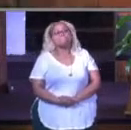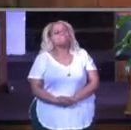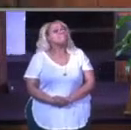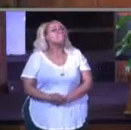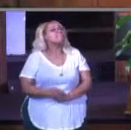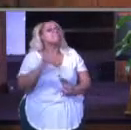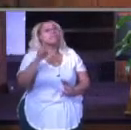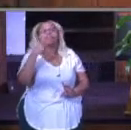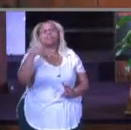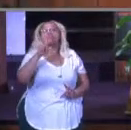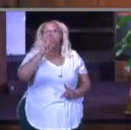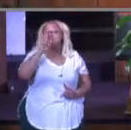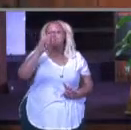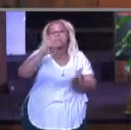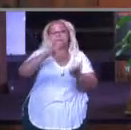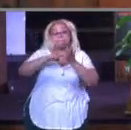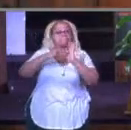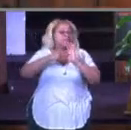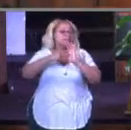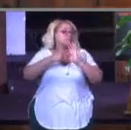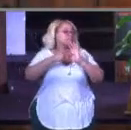Now only the people who really mean it.